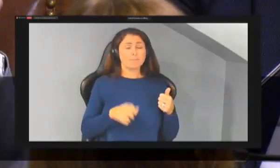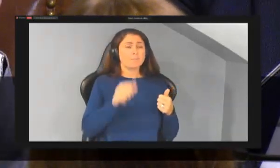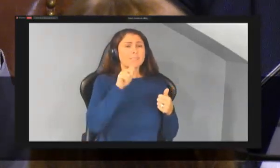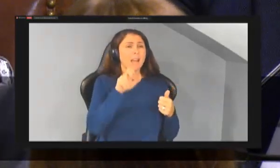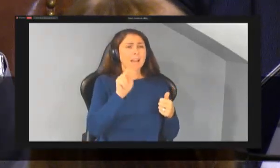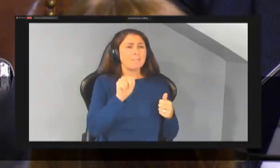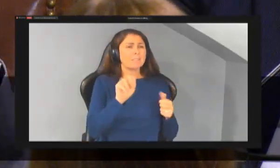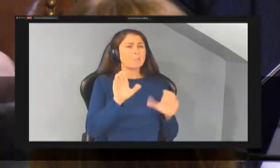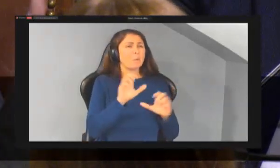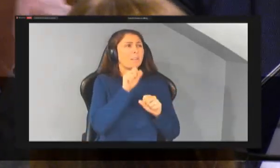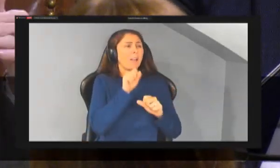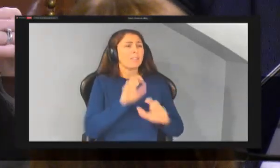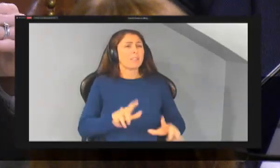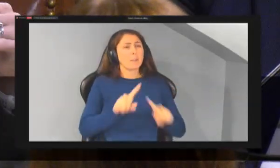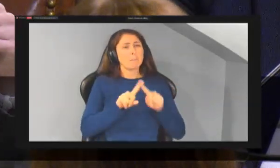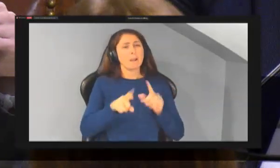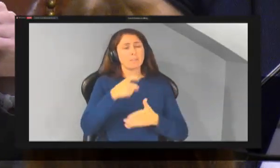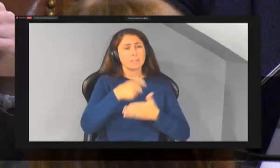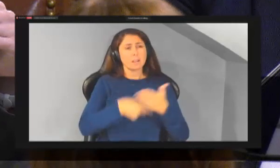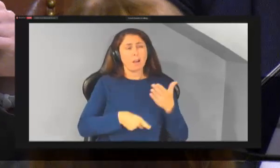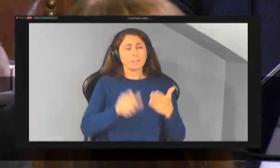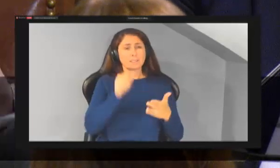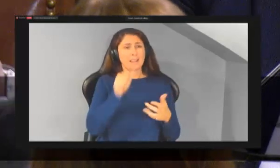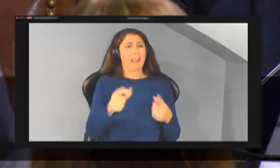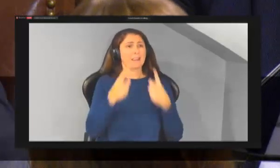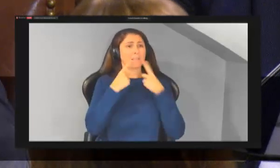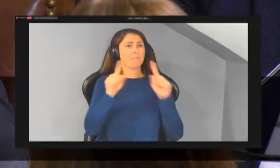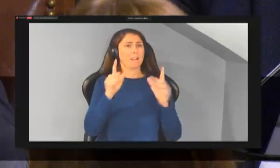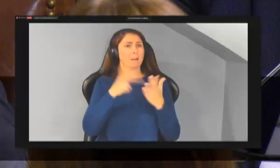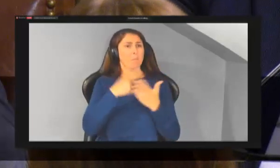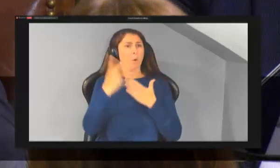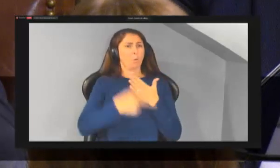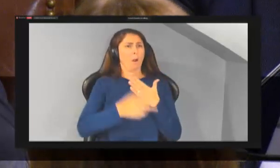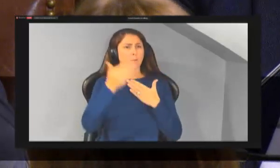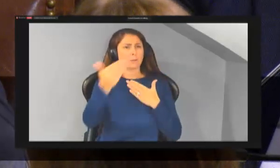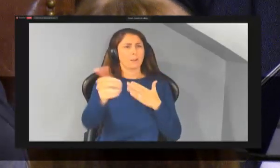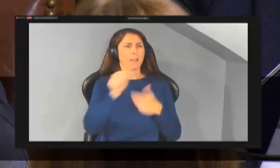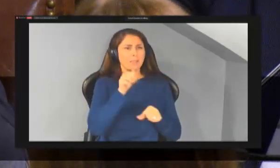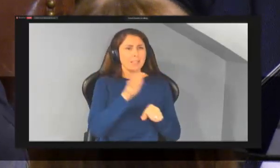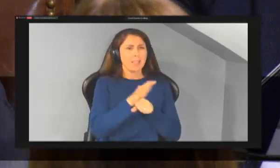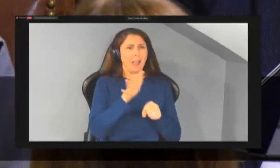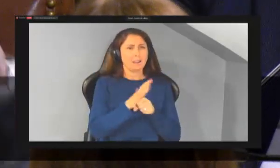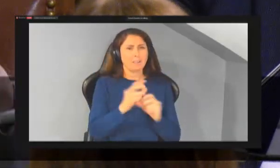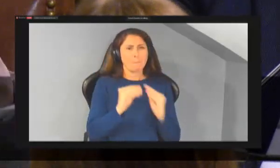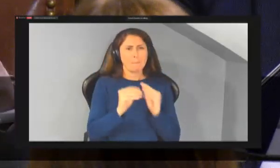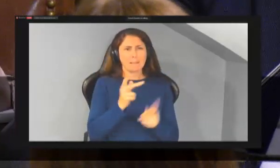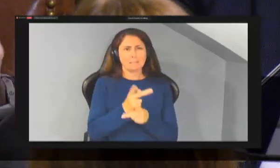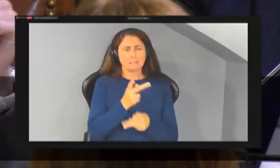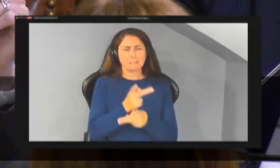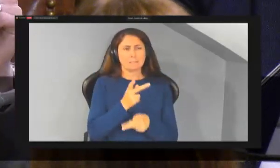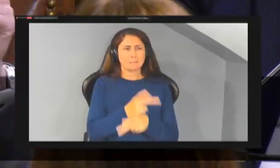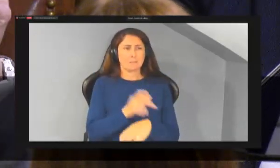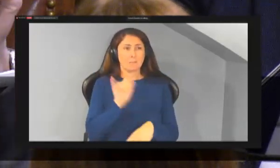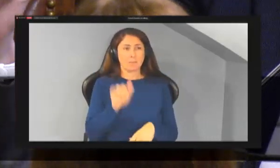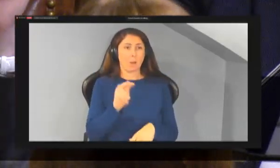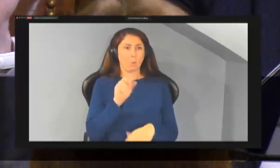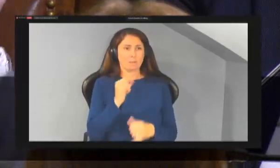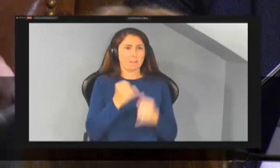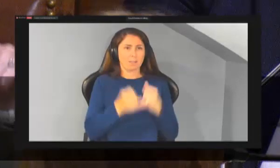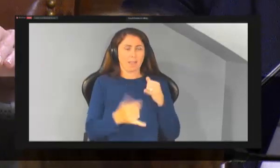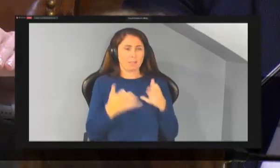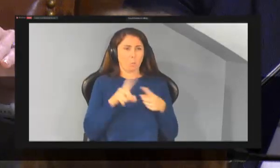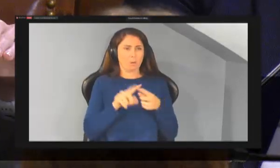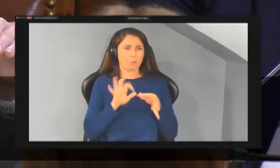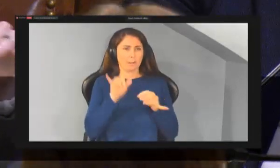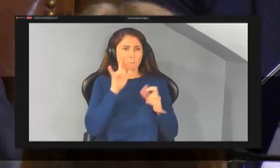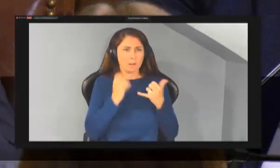nothing, but the cost of an ineffective program over time mm-hmm. and a lack of maintenance. So that was just the last thing I wanted to state for now, and